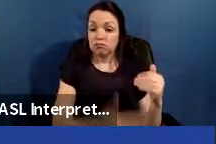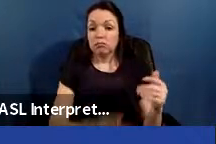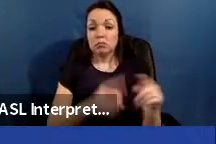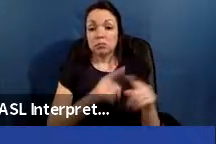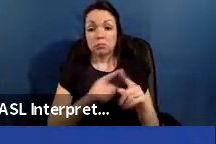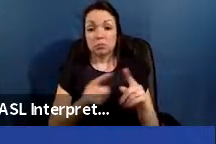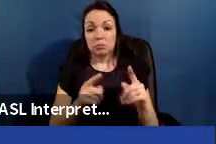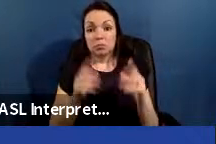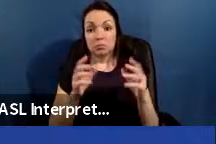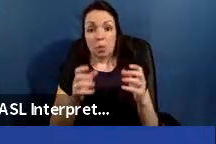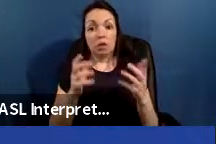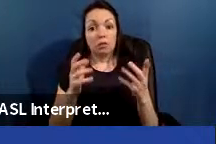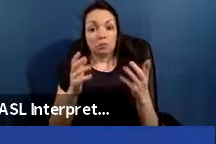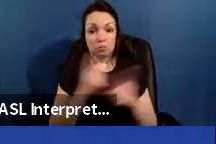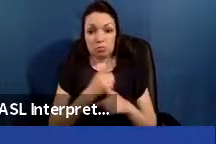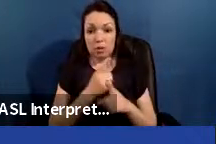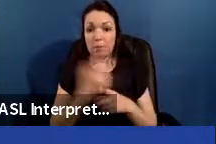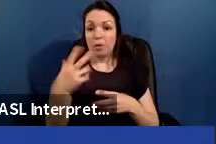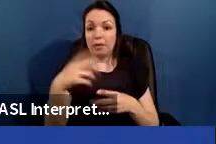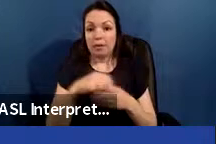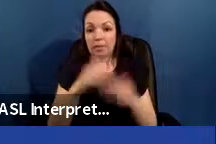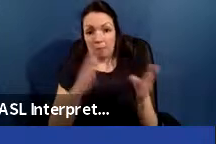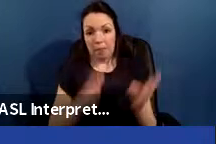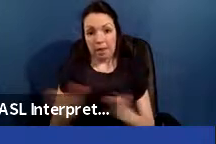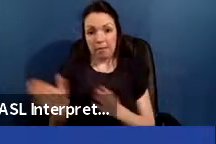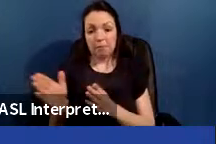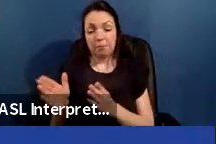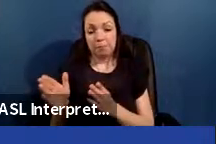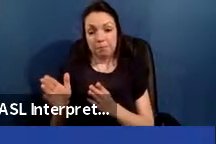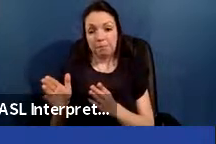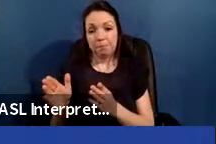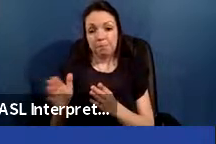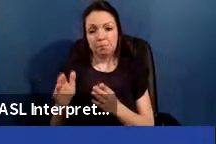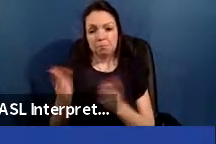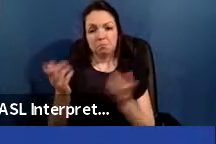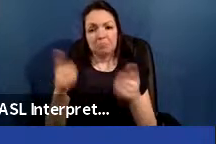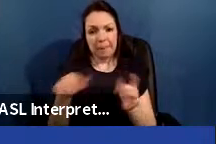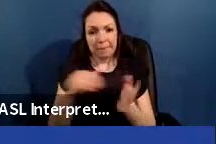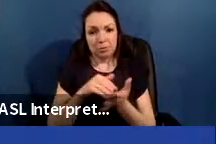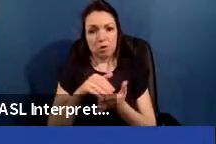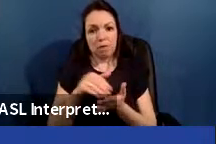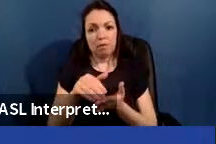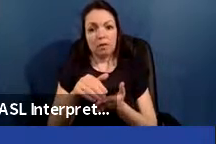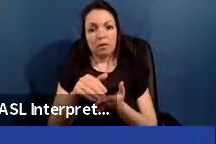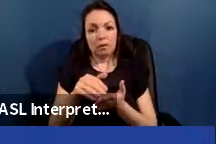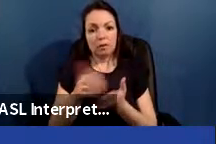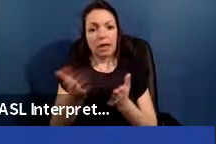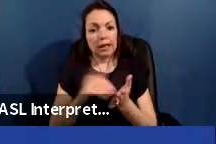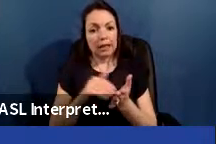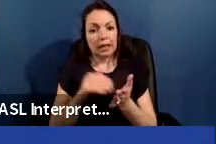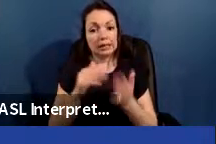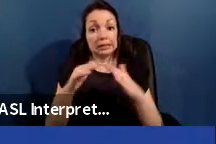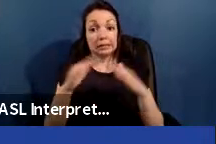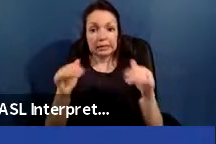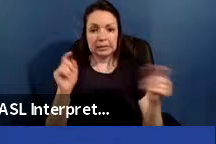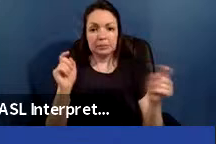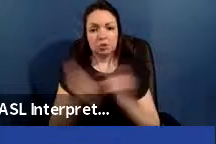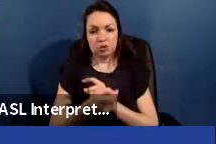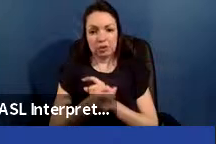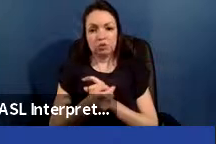the capital plan. And that happens frequently because, again, systems